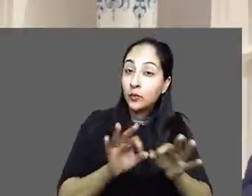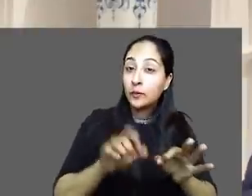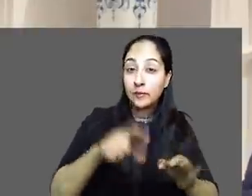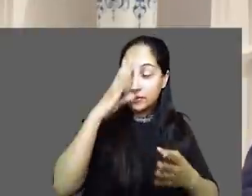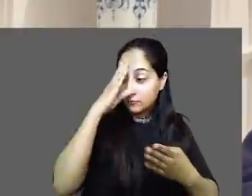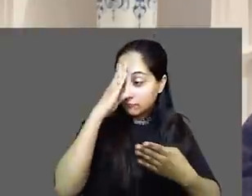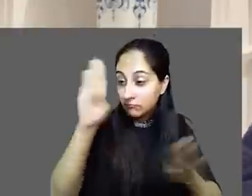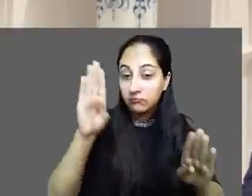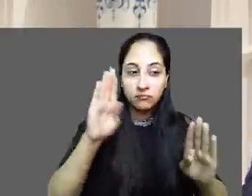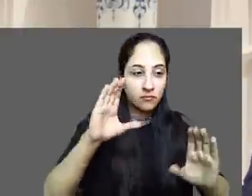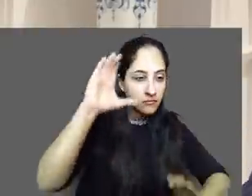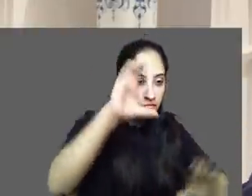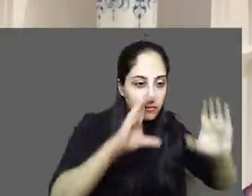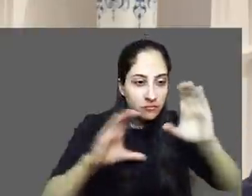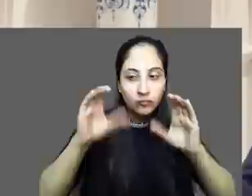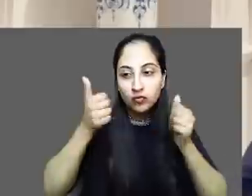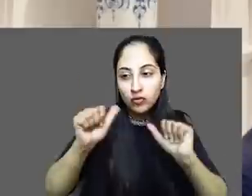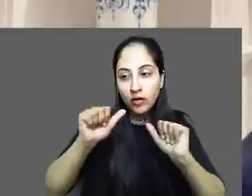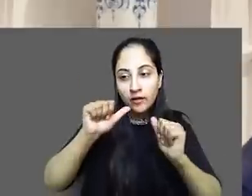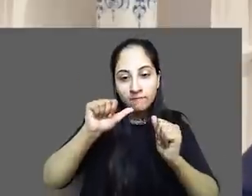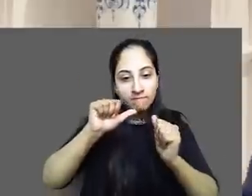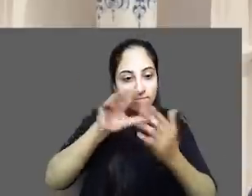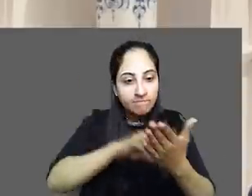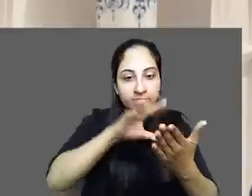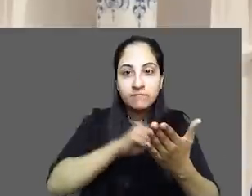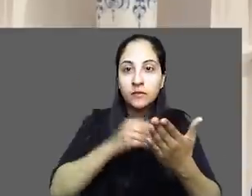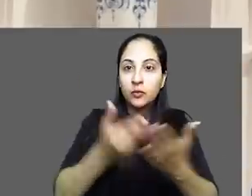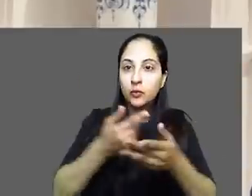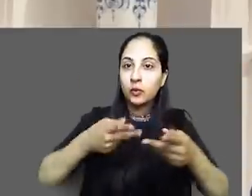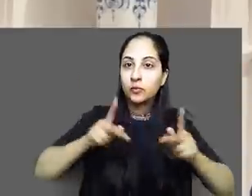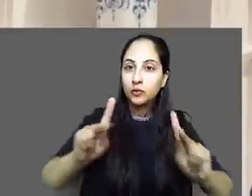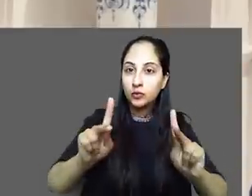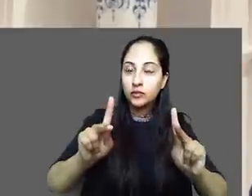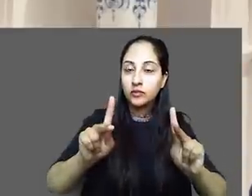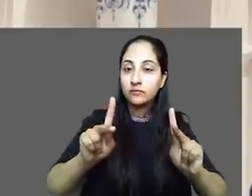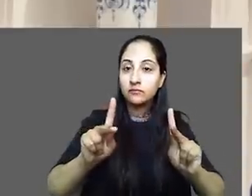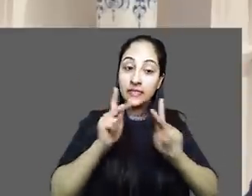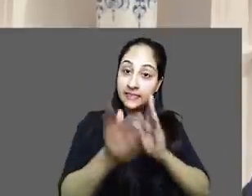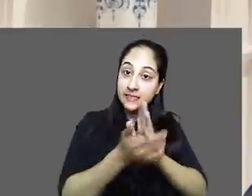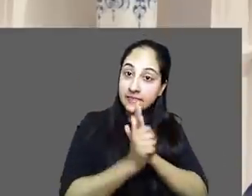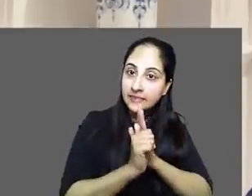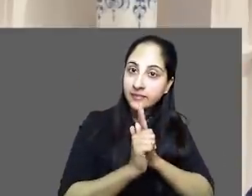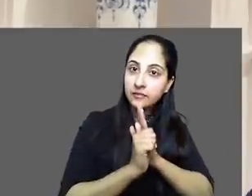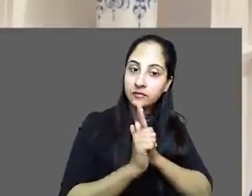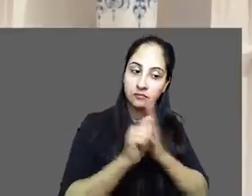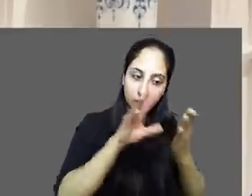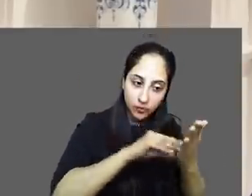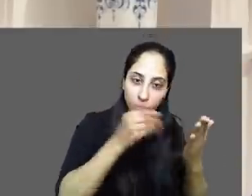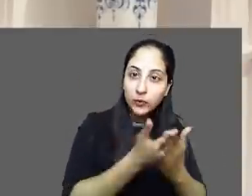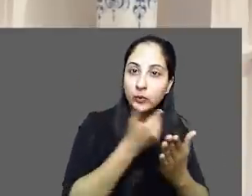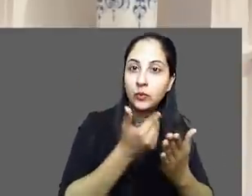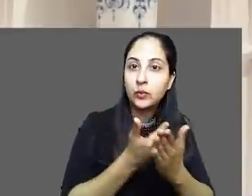We have had this opportunity of, let's call it downtime, for several months. And at the same time,